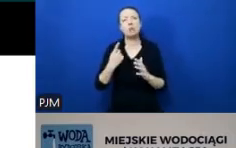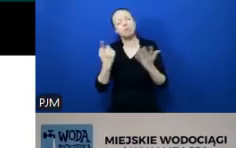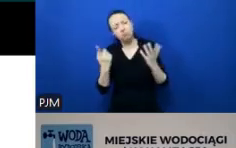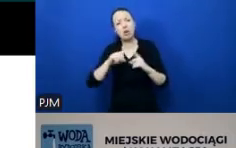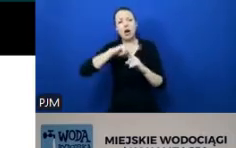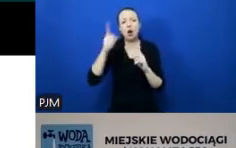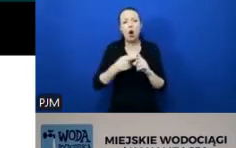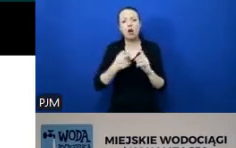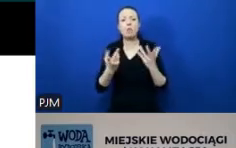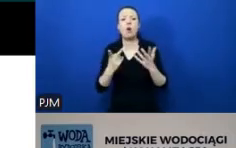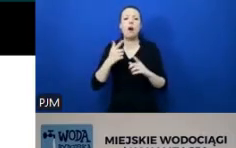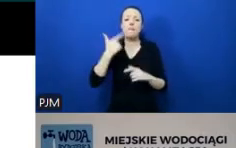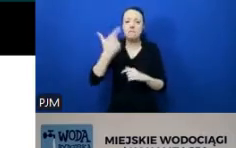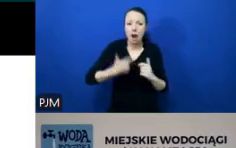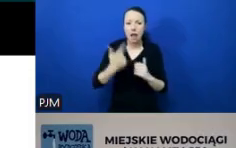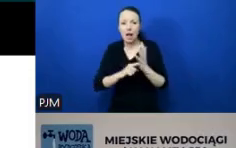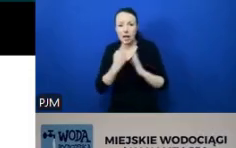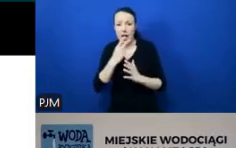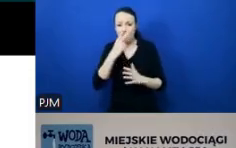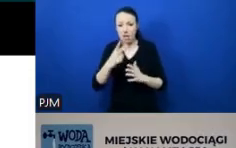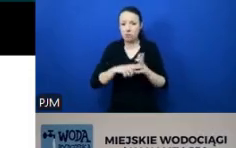first scale, once a year, twice a year.